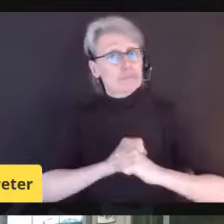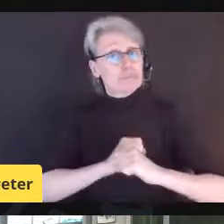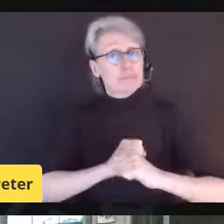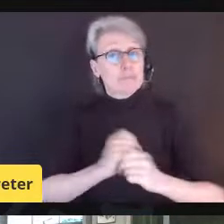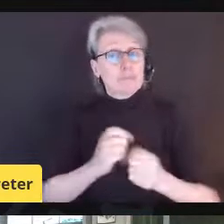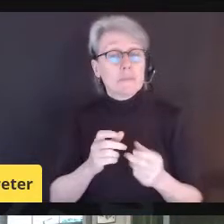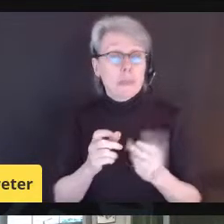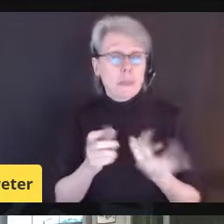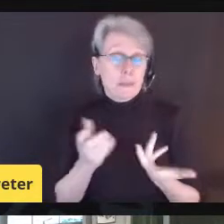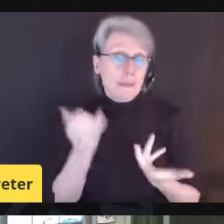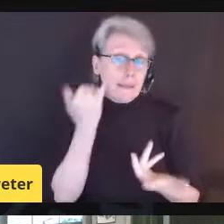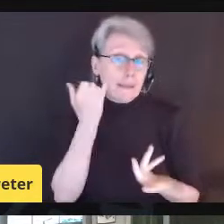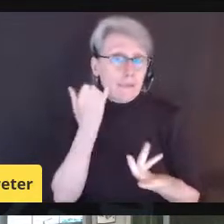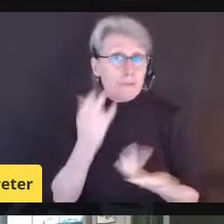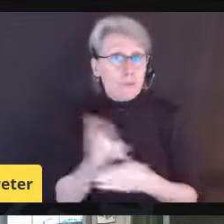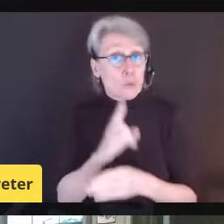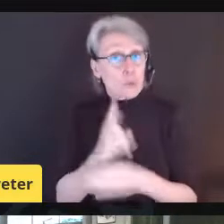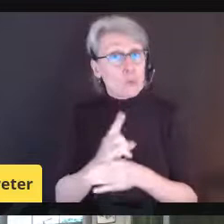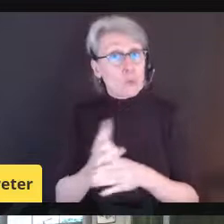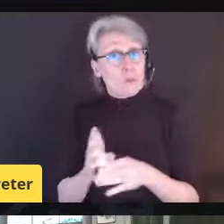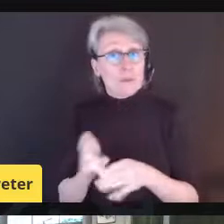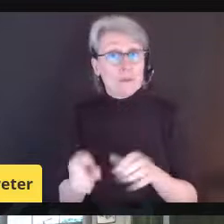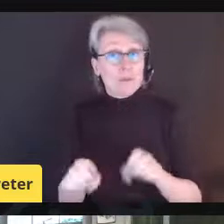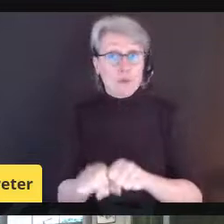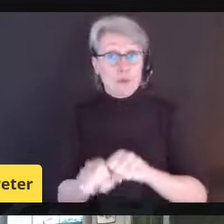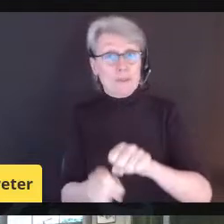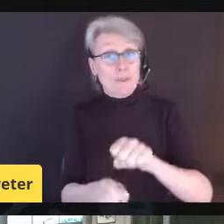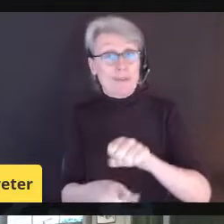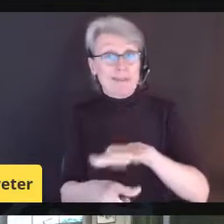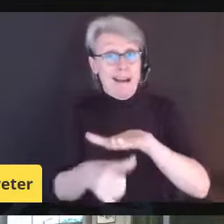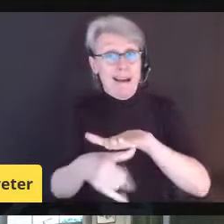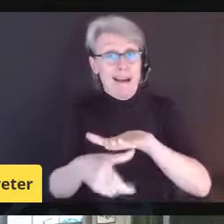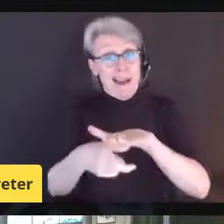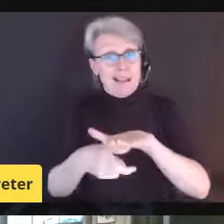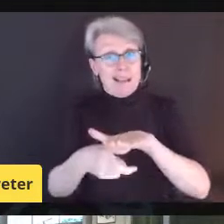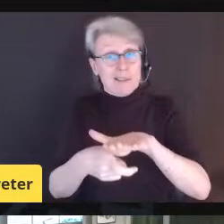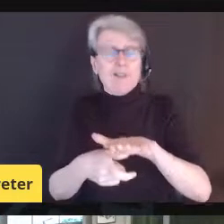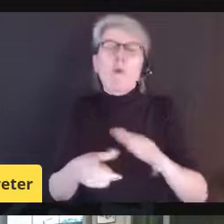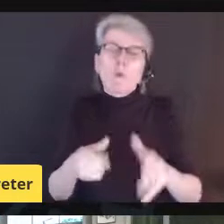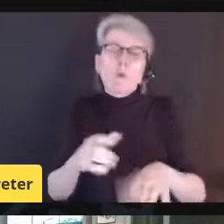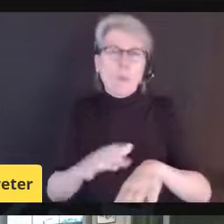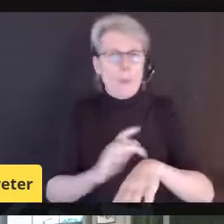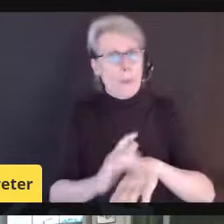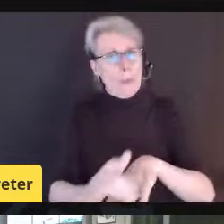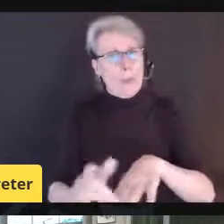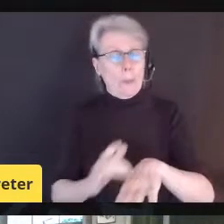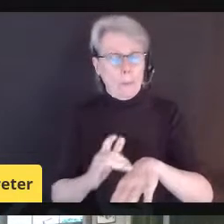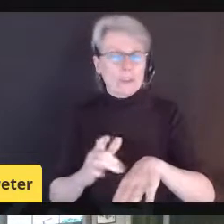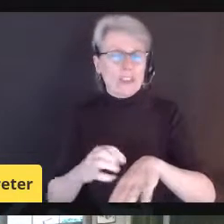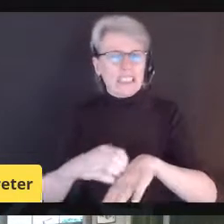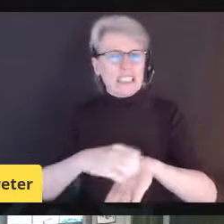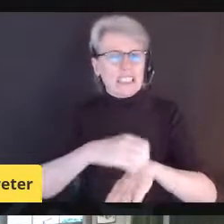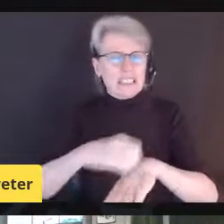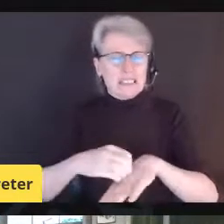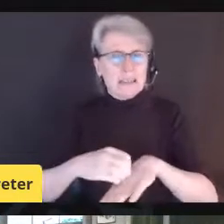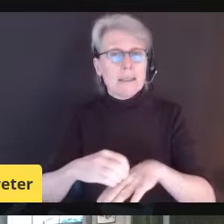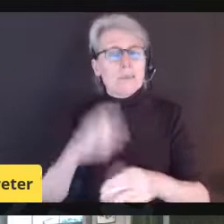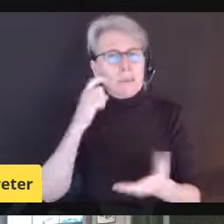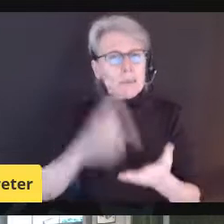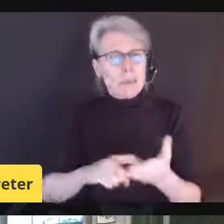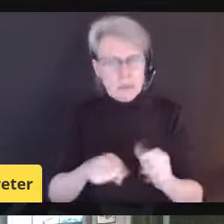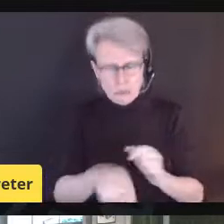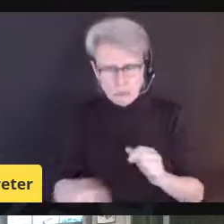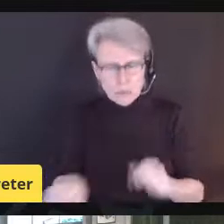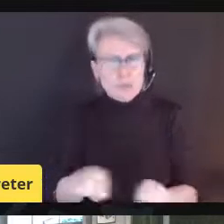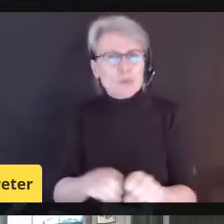your foot would be largely exposed. And the shoes themselves, you'll notice they're all kind of similar. They're all running shoes